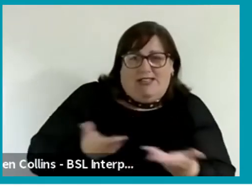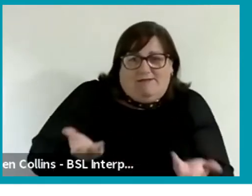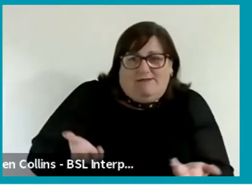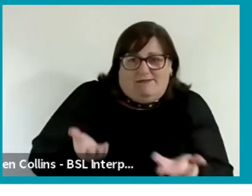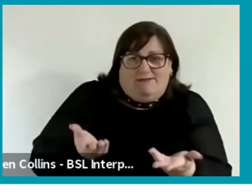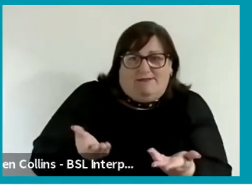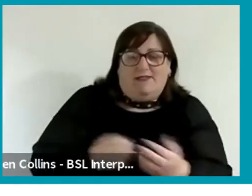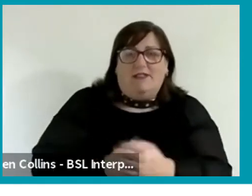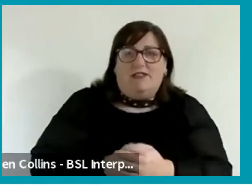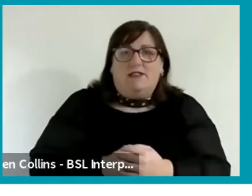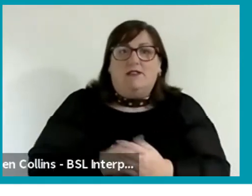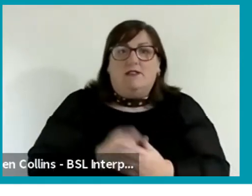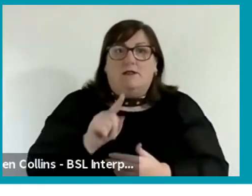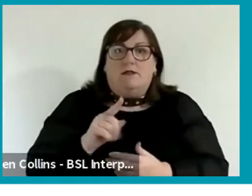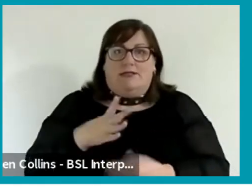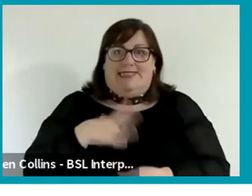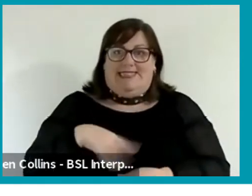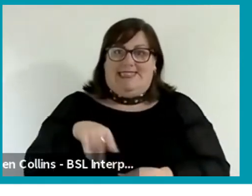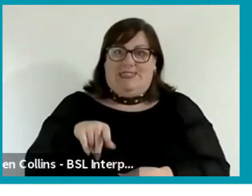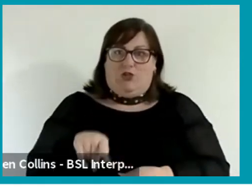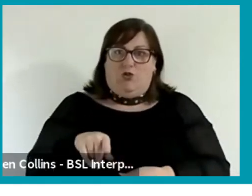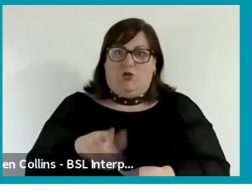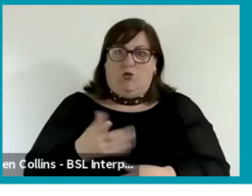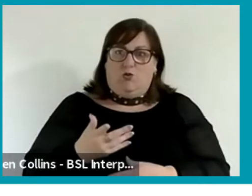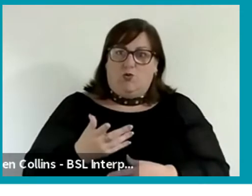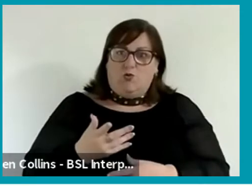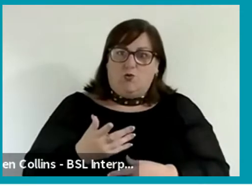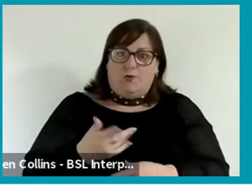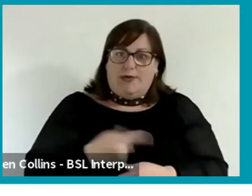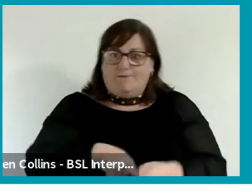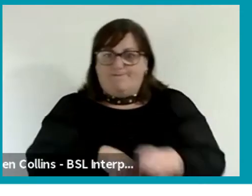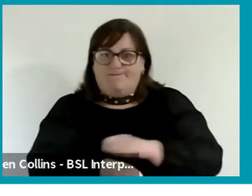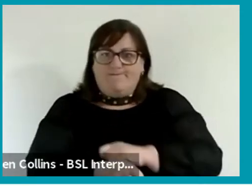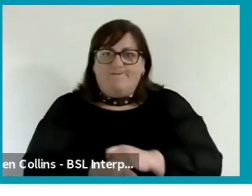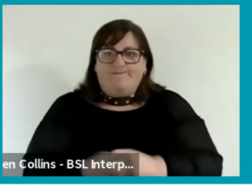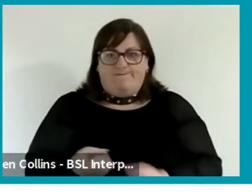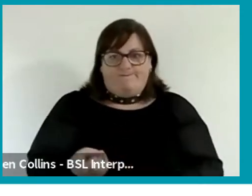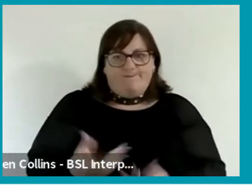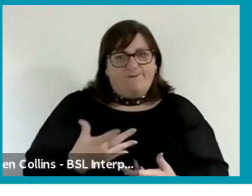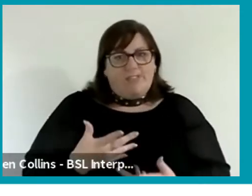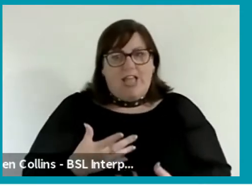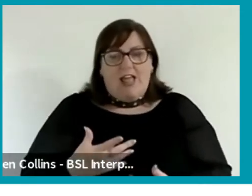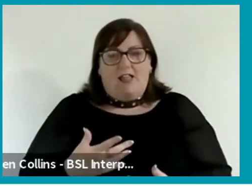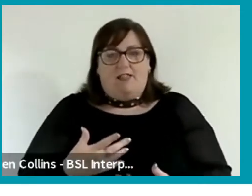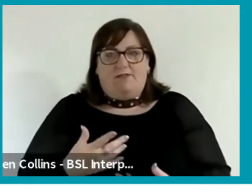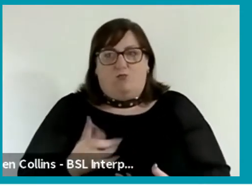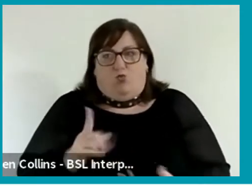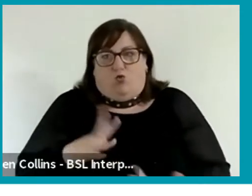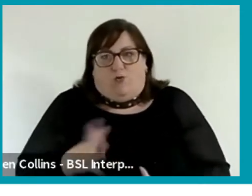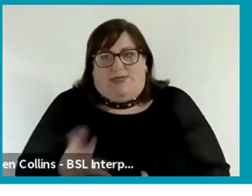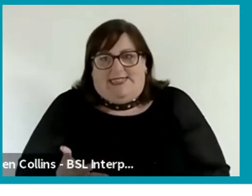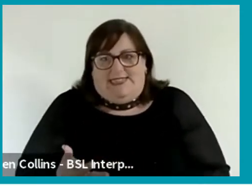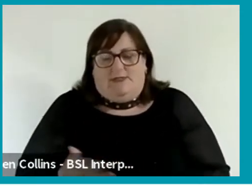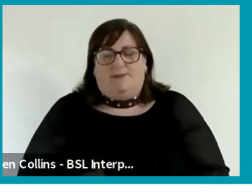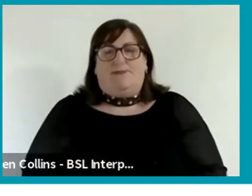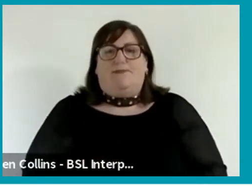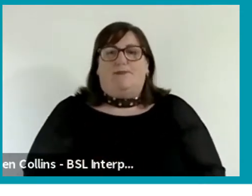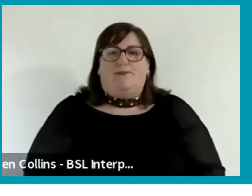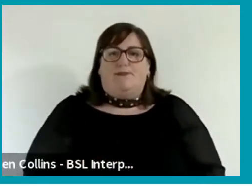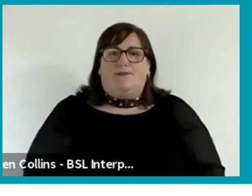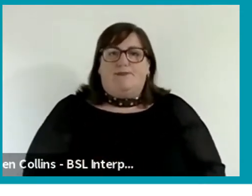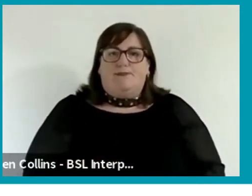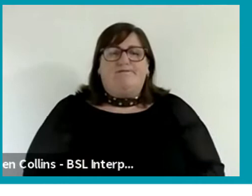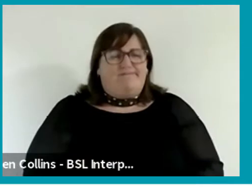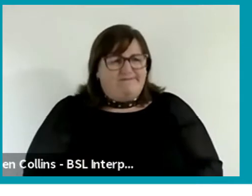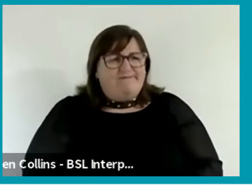we need you to be proactive on that and let us know as well. Absolutely. We do tell candidates, you've got to be your own self-advocate. You have